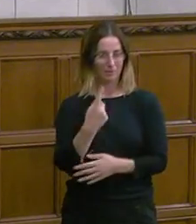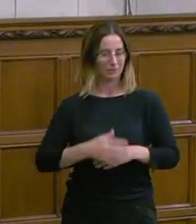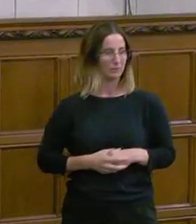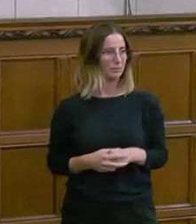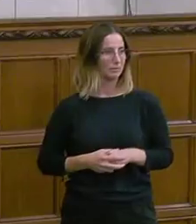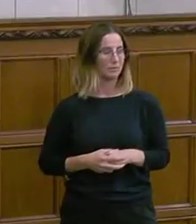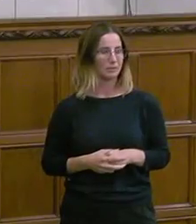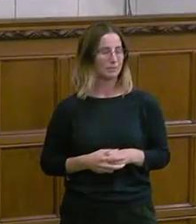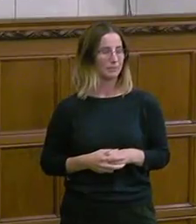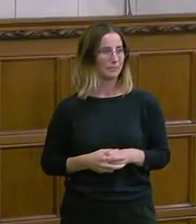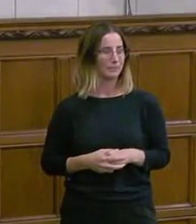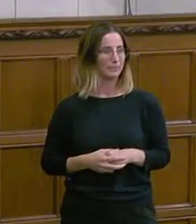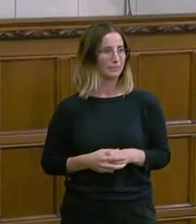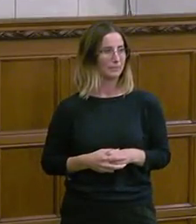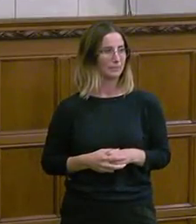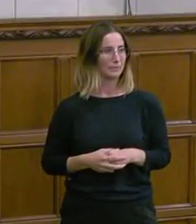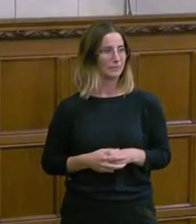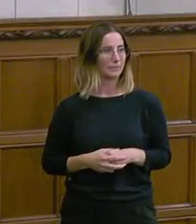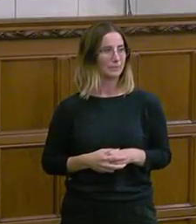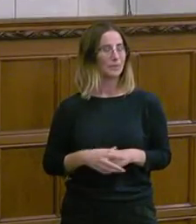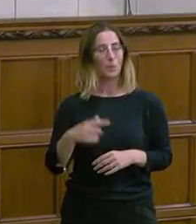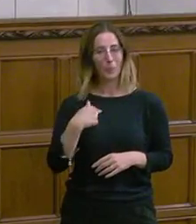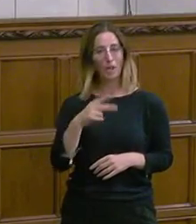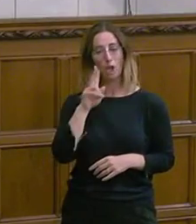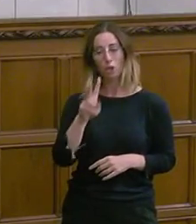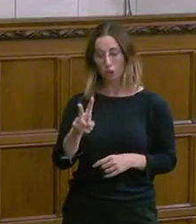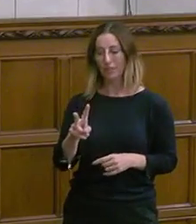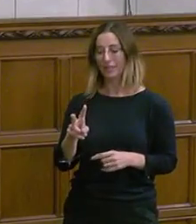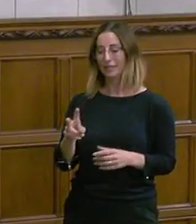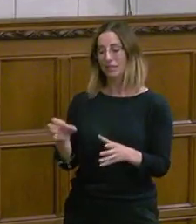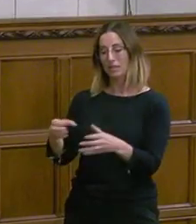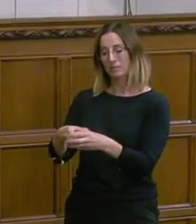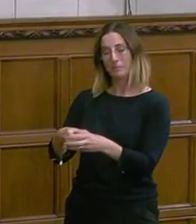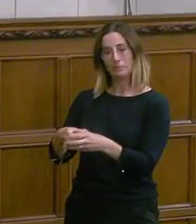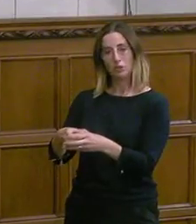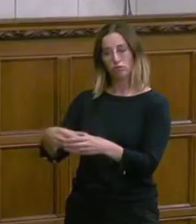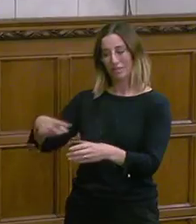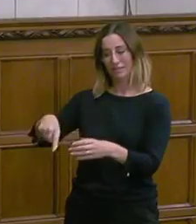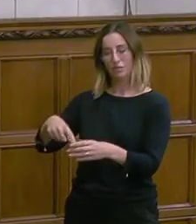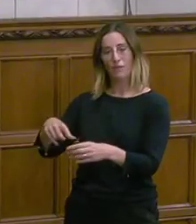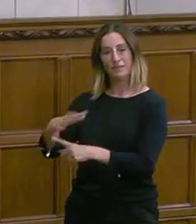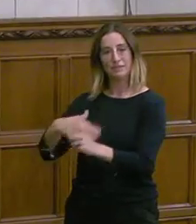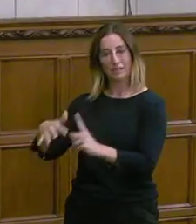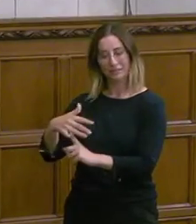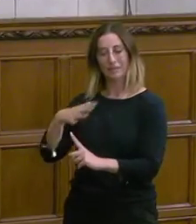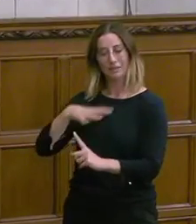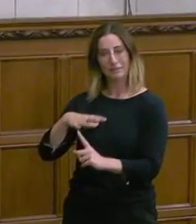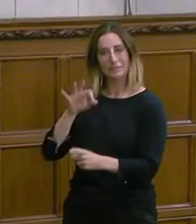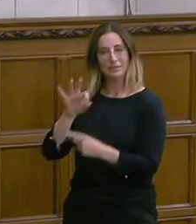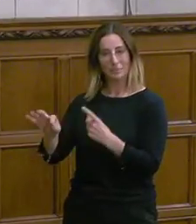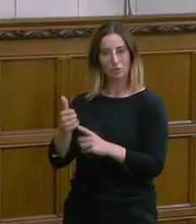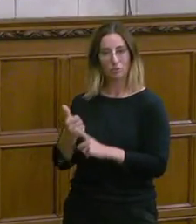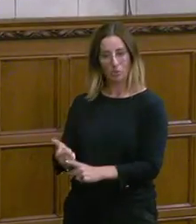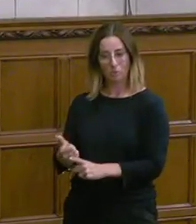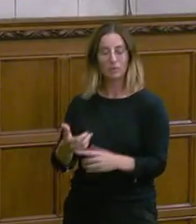debate in that we are looking at a section of society with particular needs that require specialist support, and where the support is available